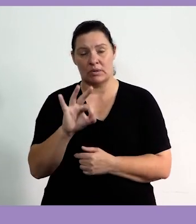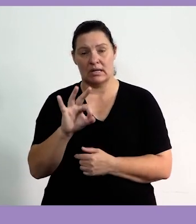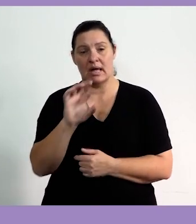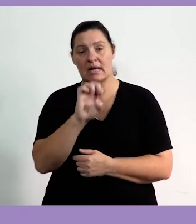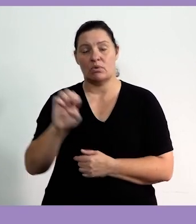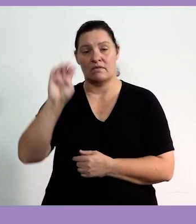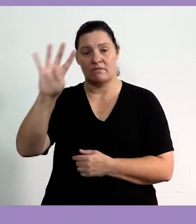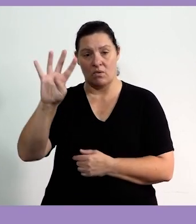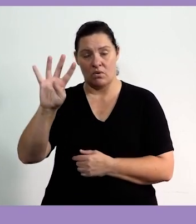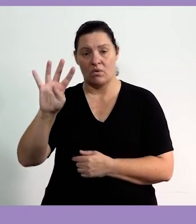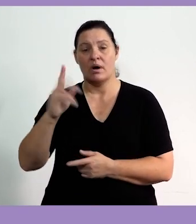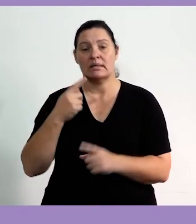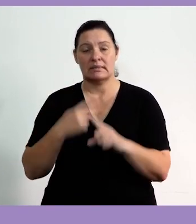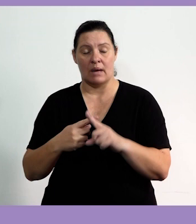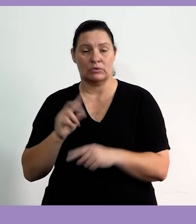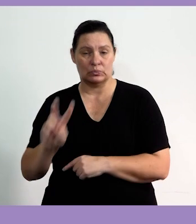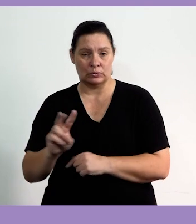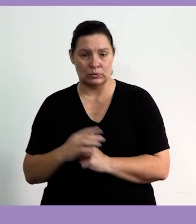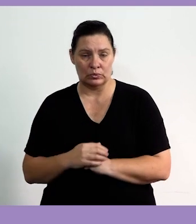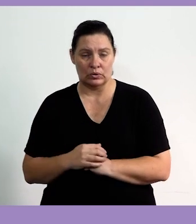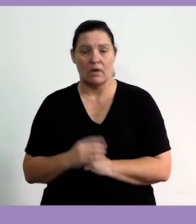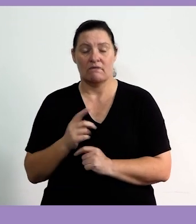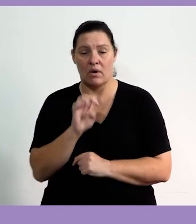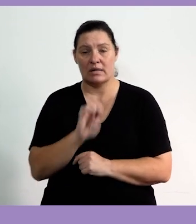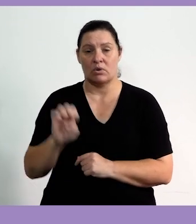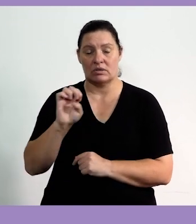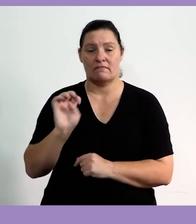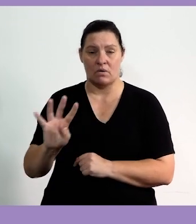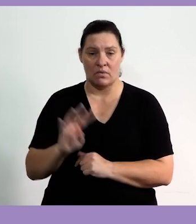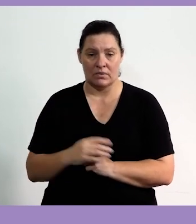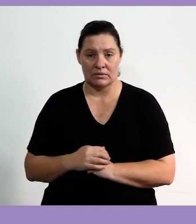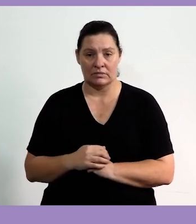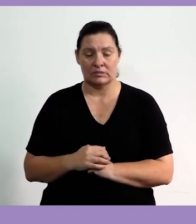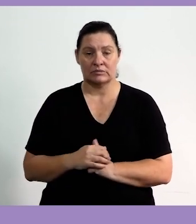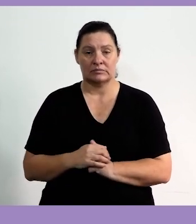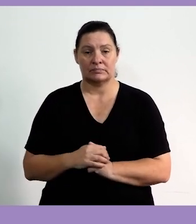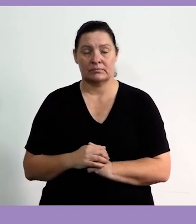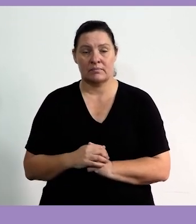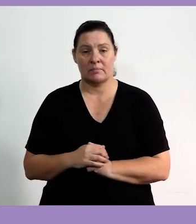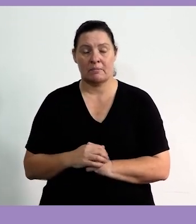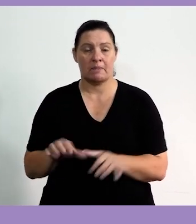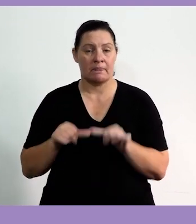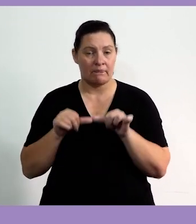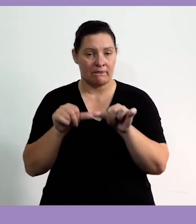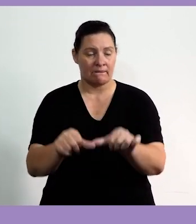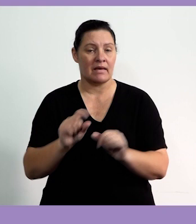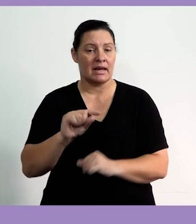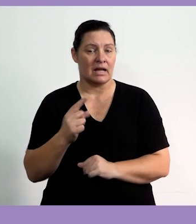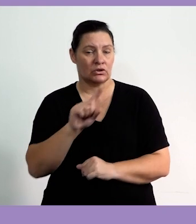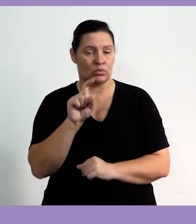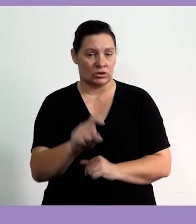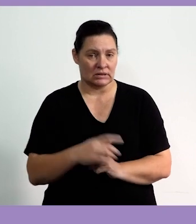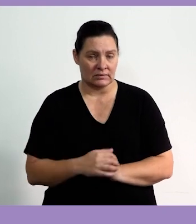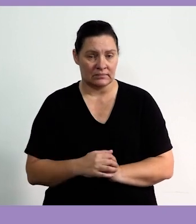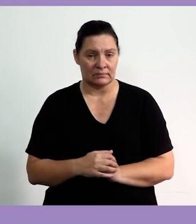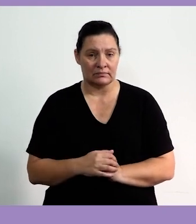us 3 to the exponent 4 multiplied by 2 to the exponent 4. Let's move on to the